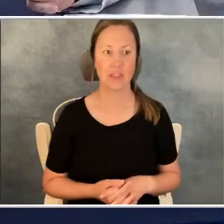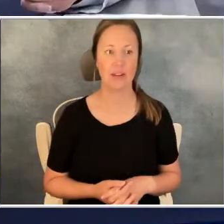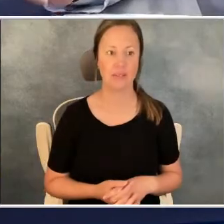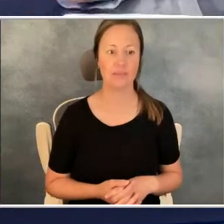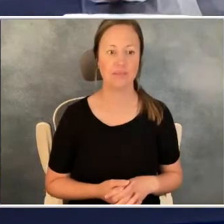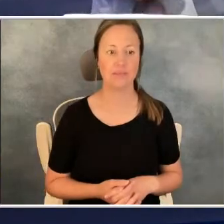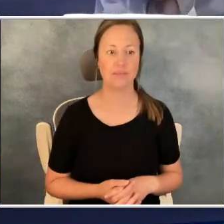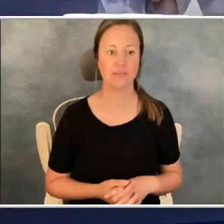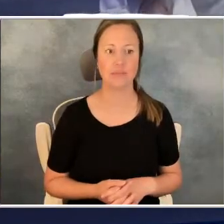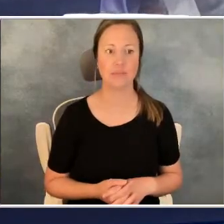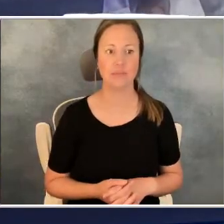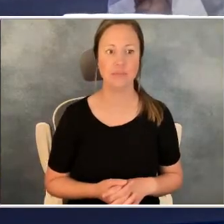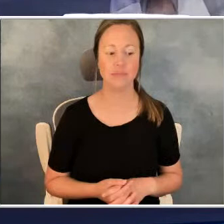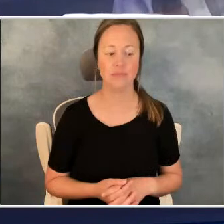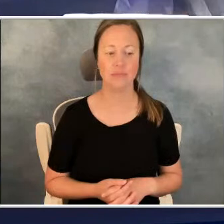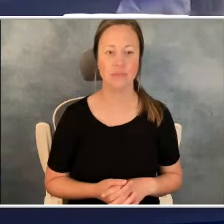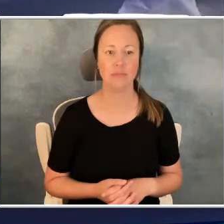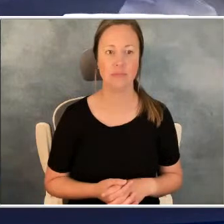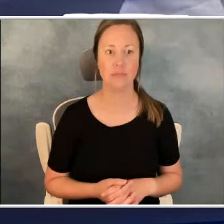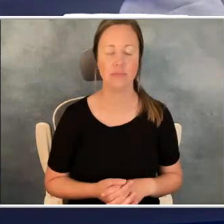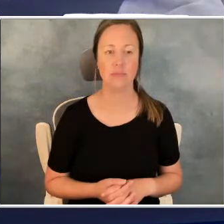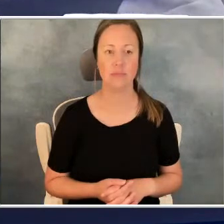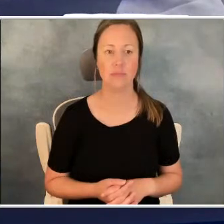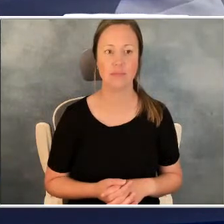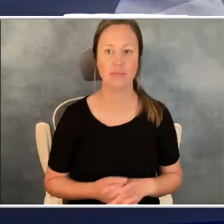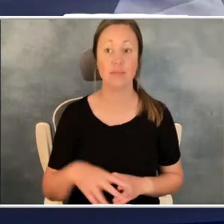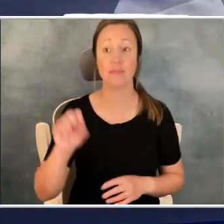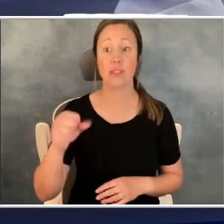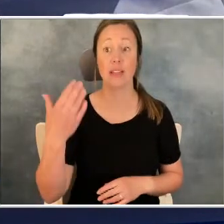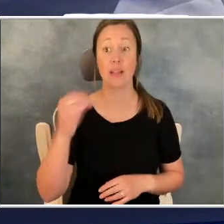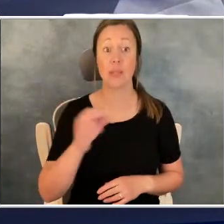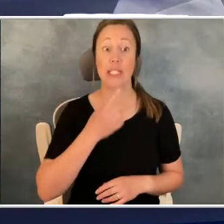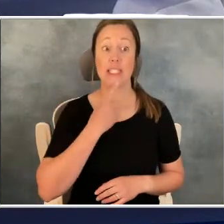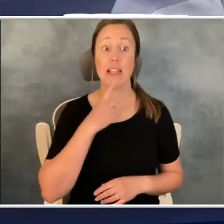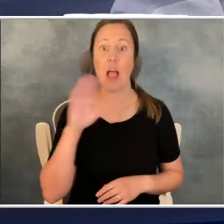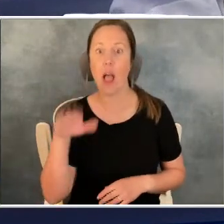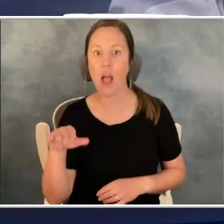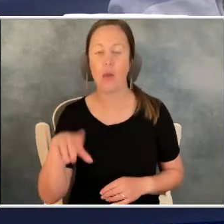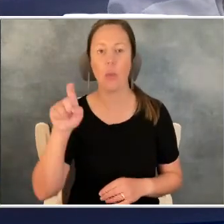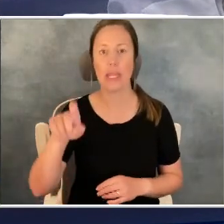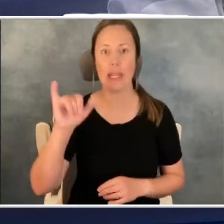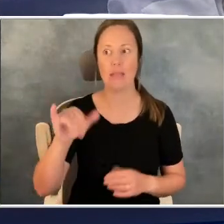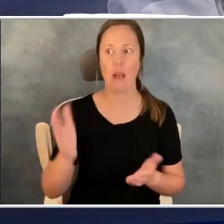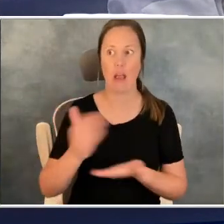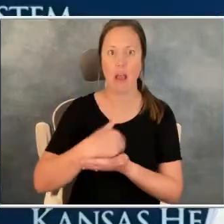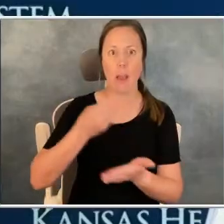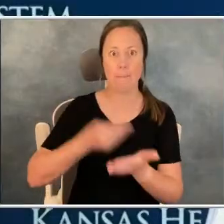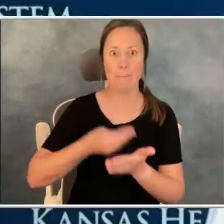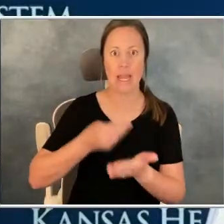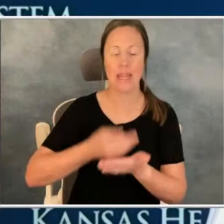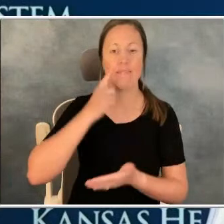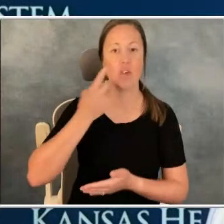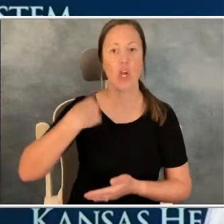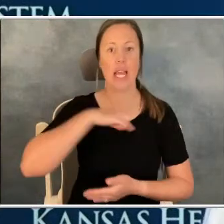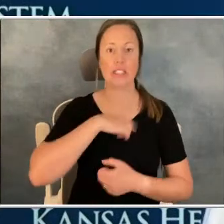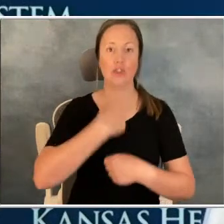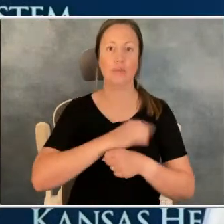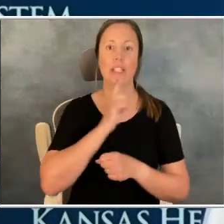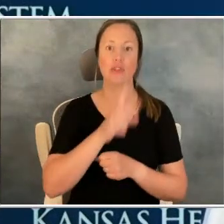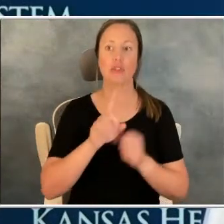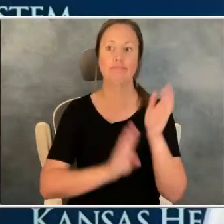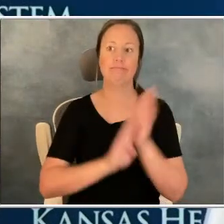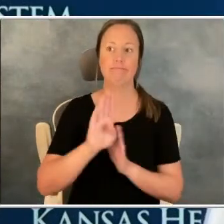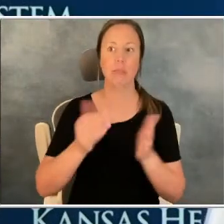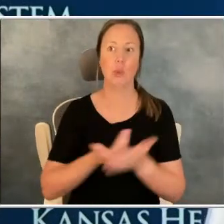this will turn, the manufacturers say, look, we need this high revenue in order to make sure we develop new drugs. Because the fact